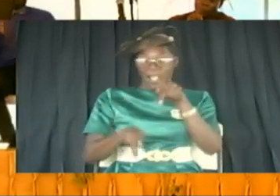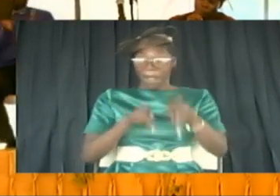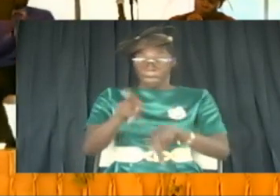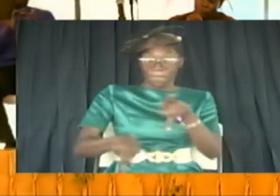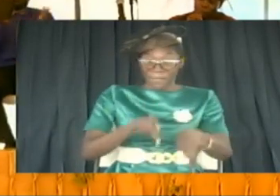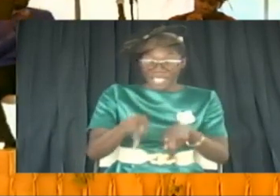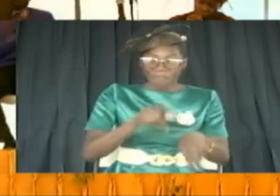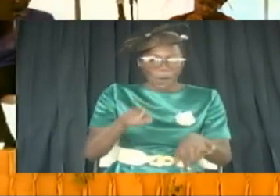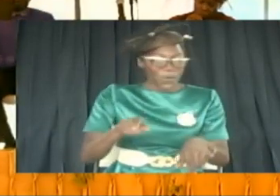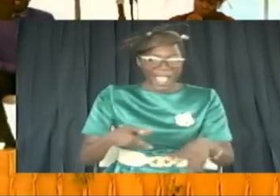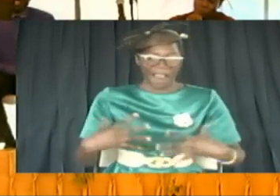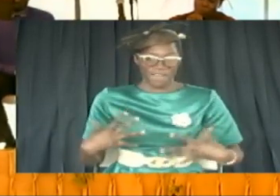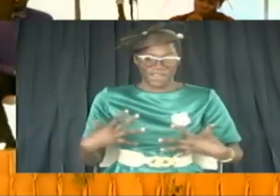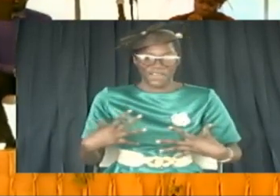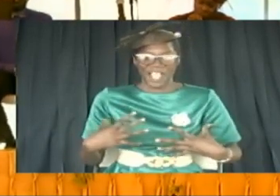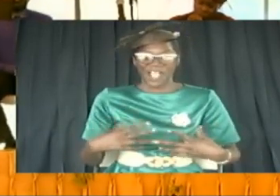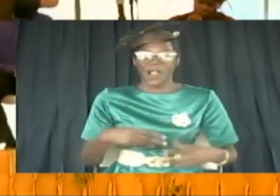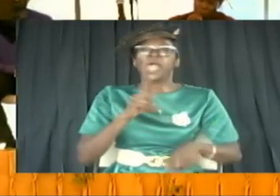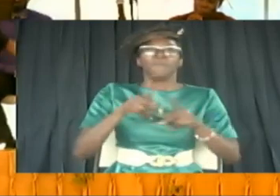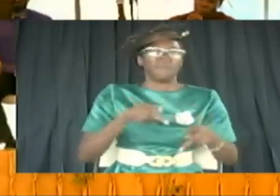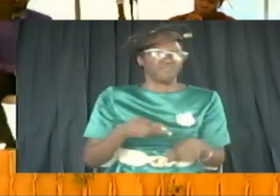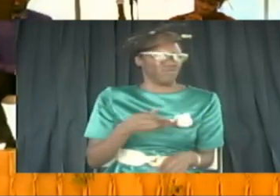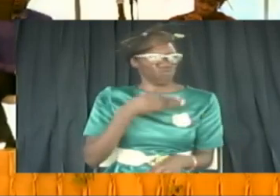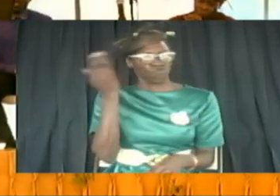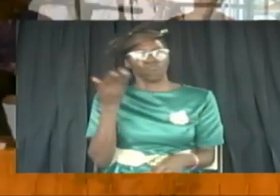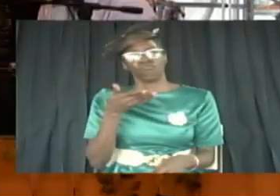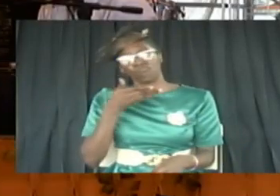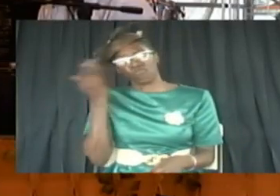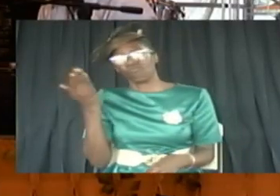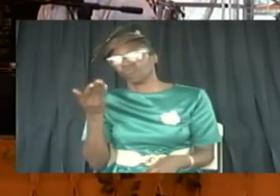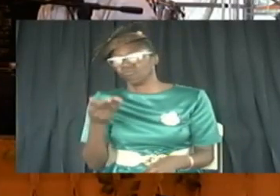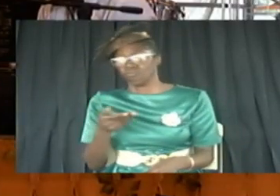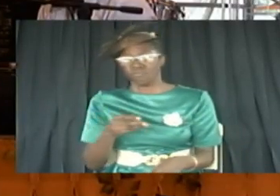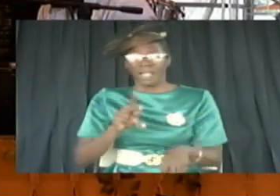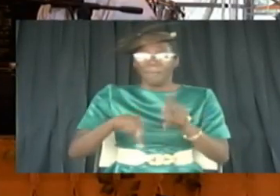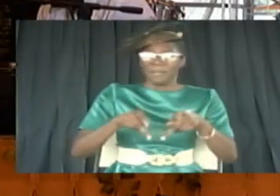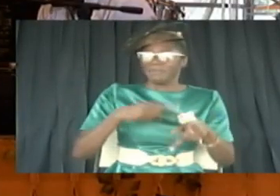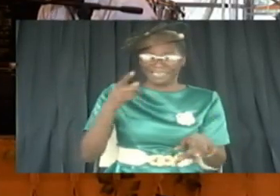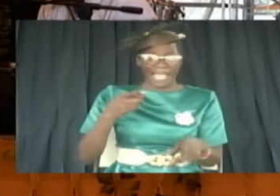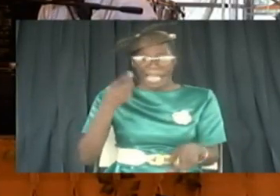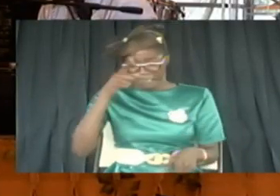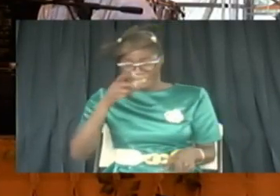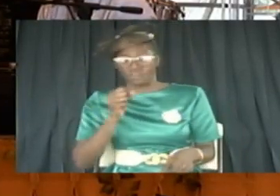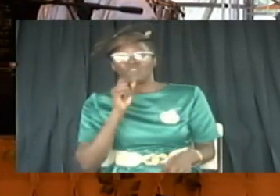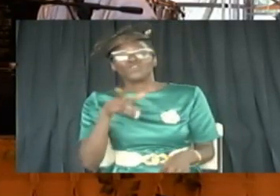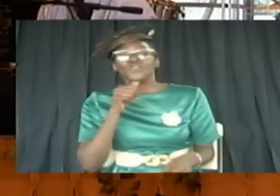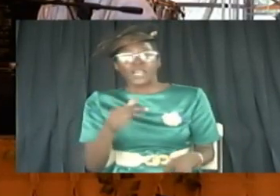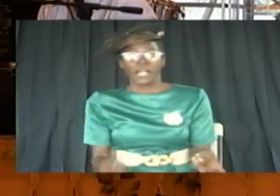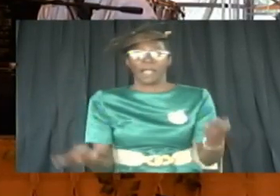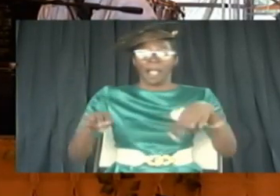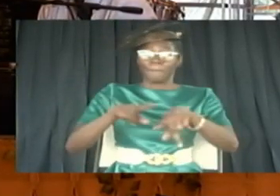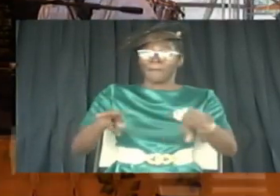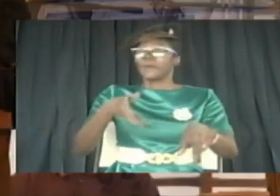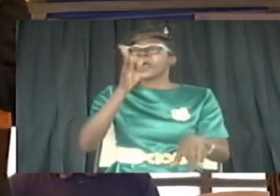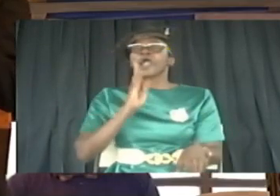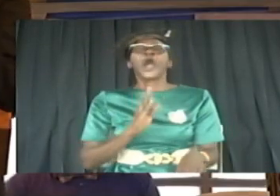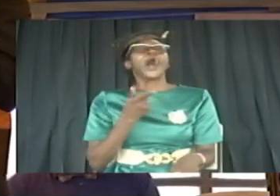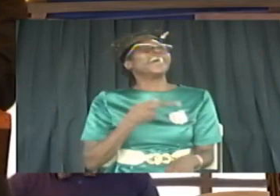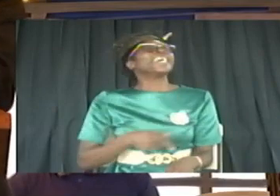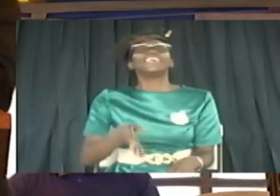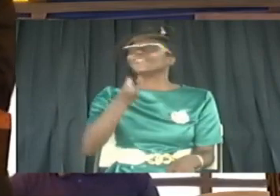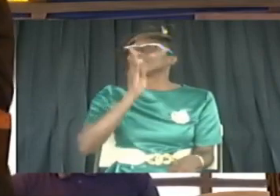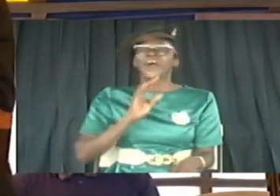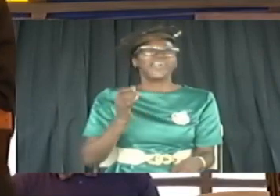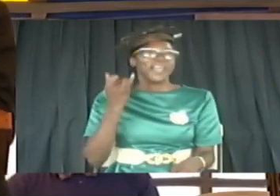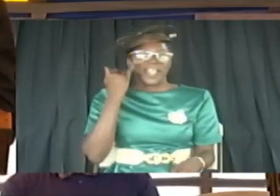people will swear. People will kiss their teeth. People will say, this shouldn't have happened. But God is God. If you